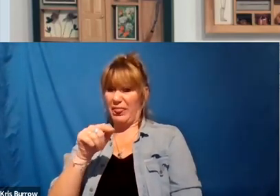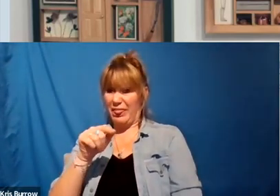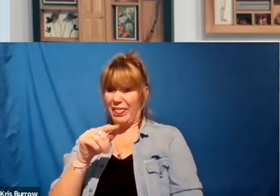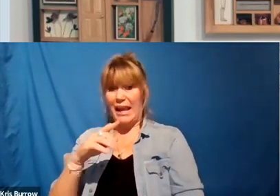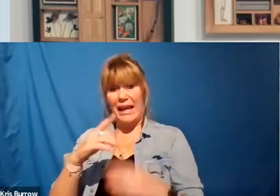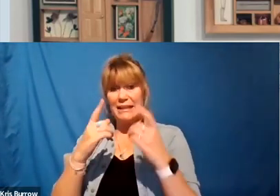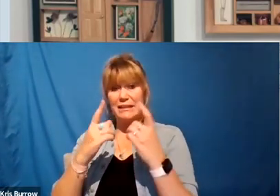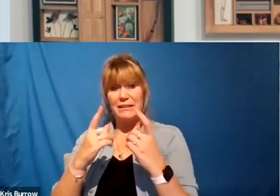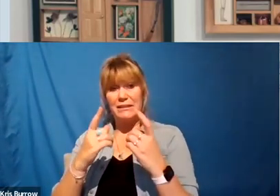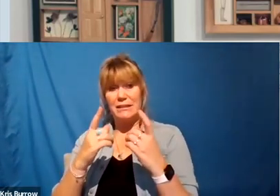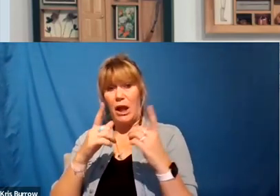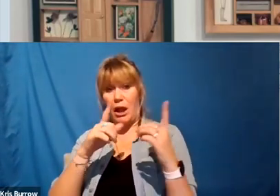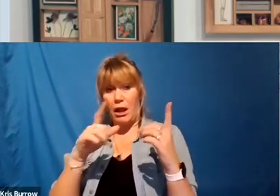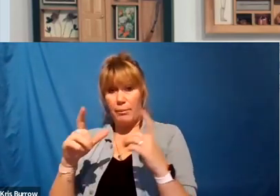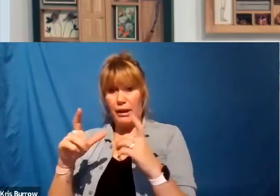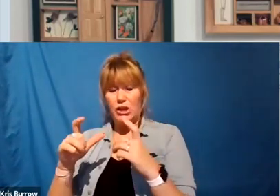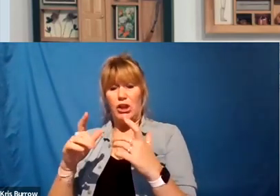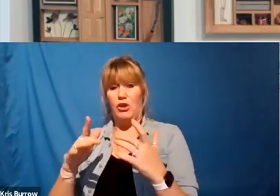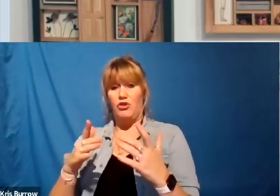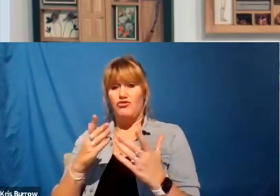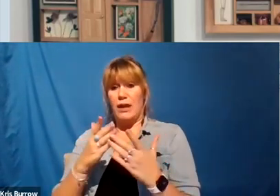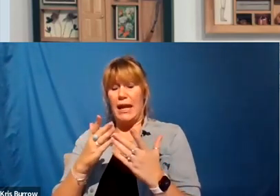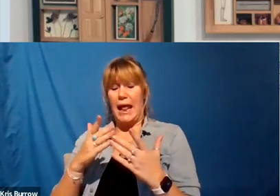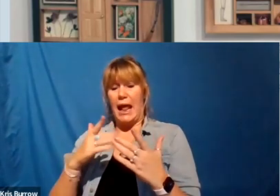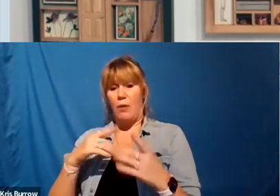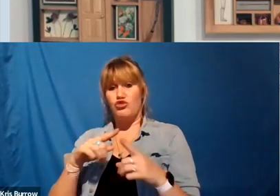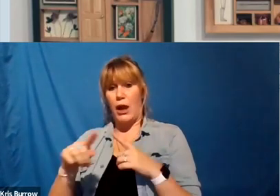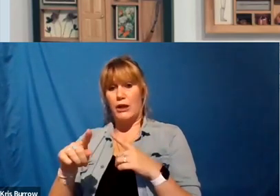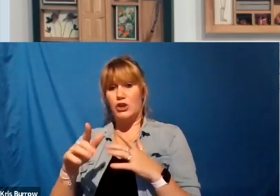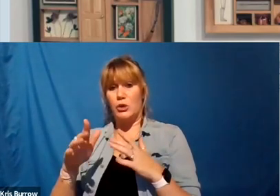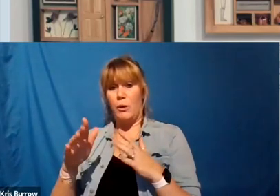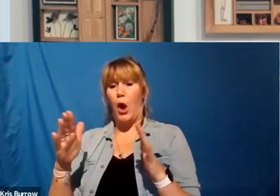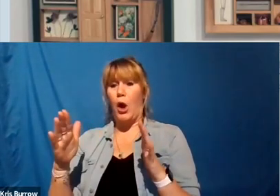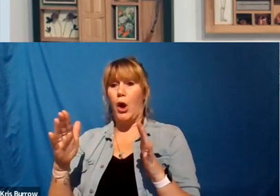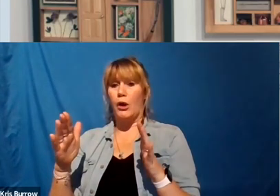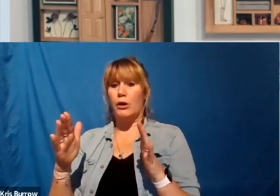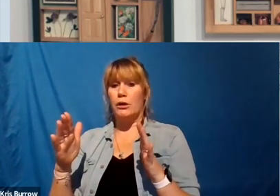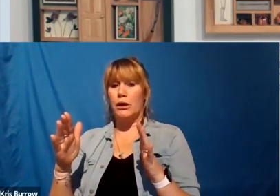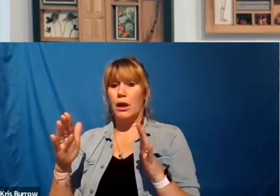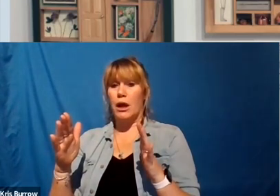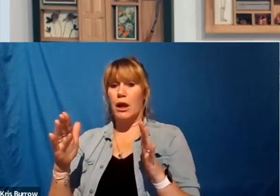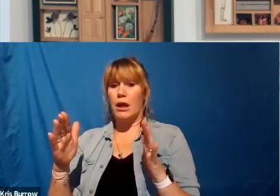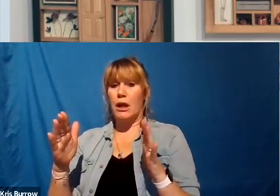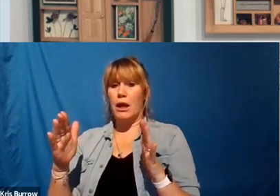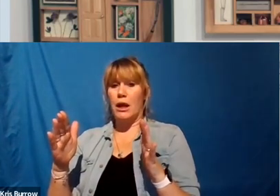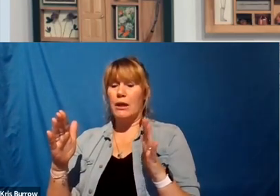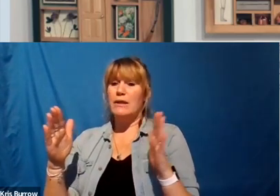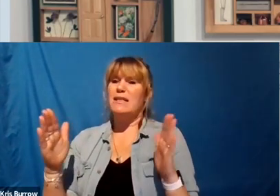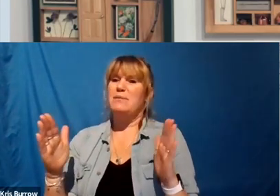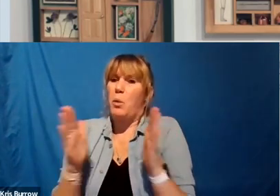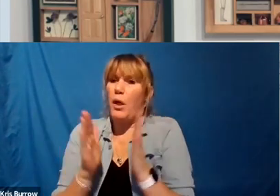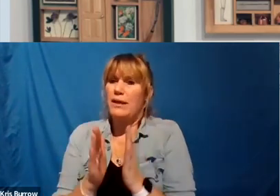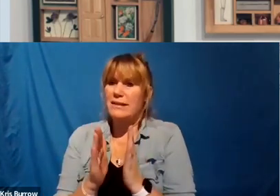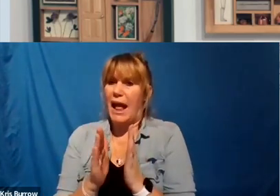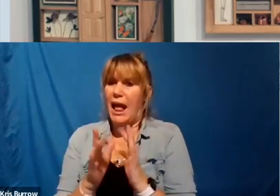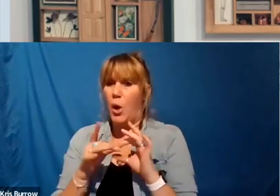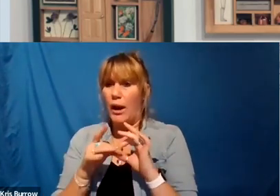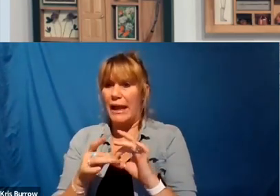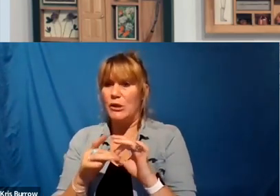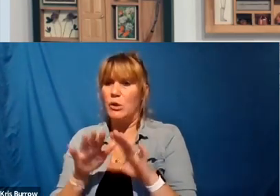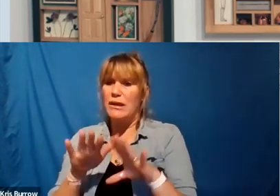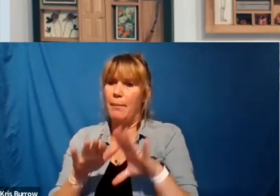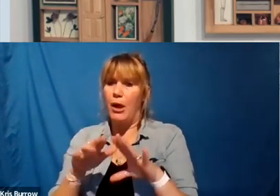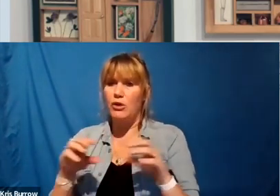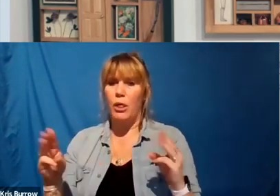And I guess these are kind of me trying to do on a much smaller scale what I was trying to do in the museum as a whole. They are called the